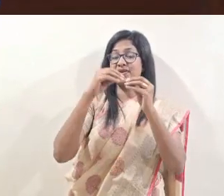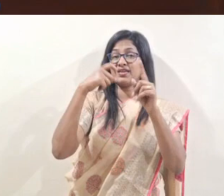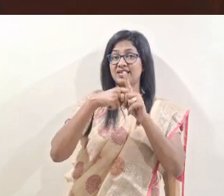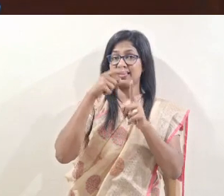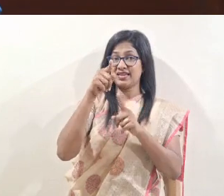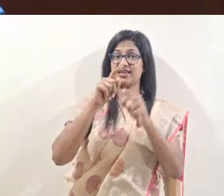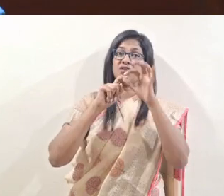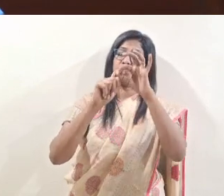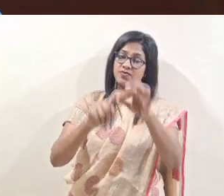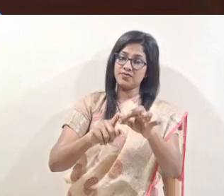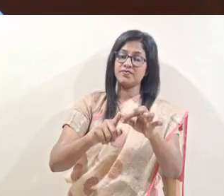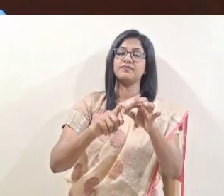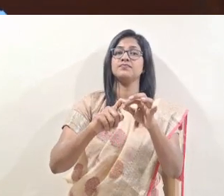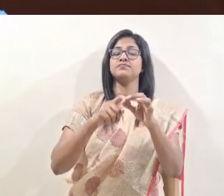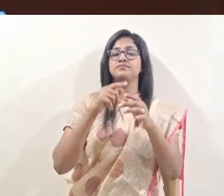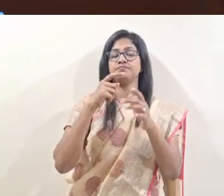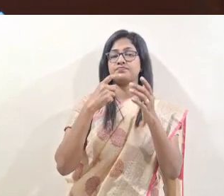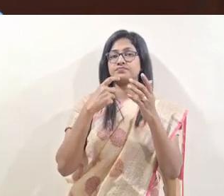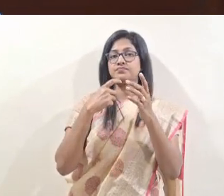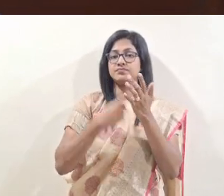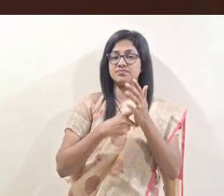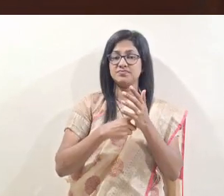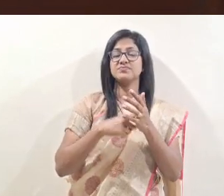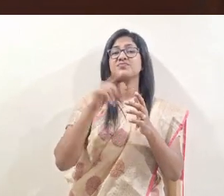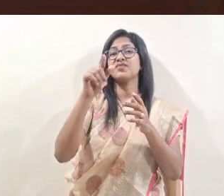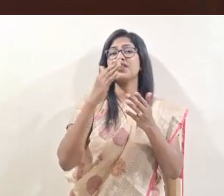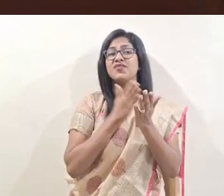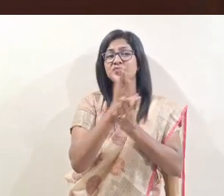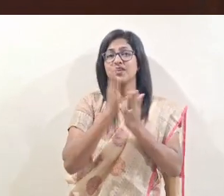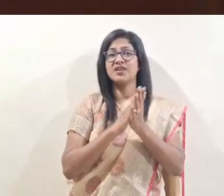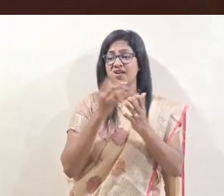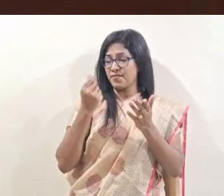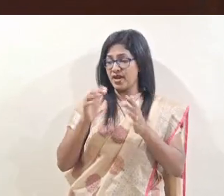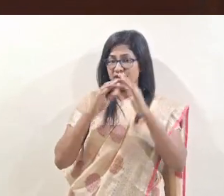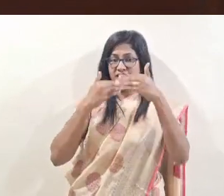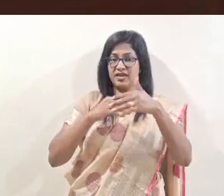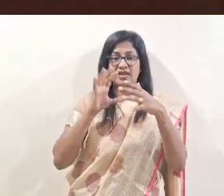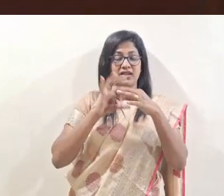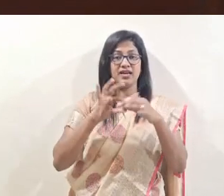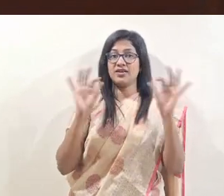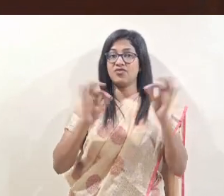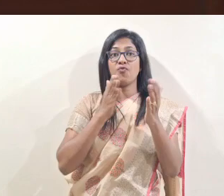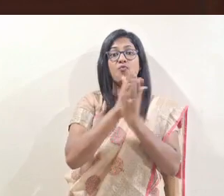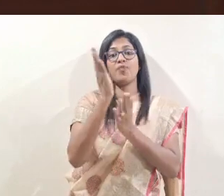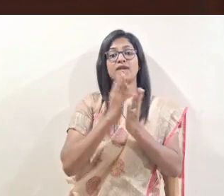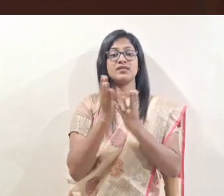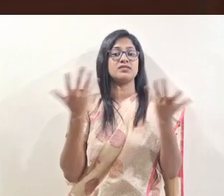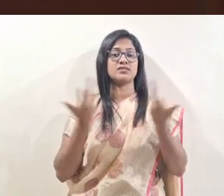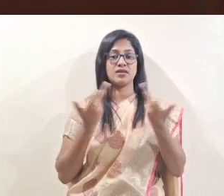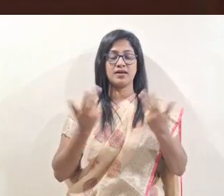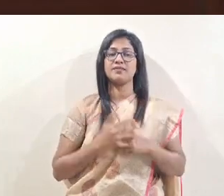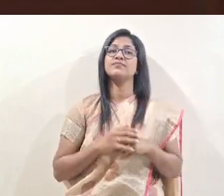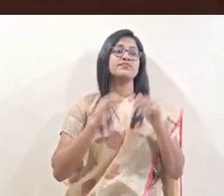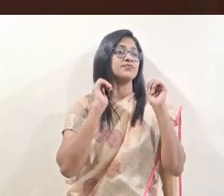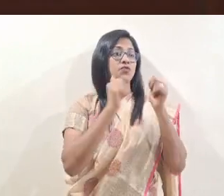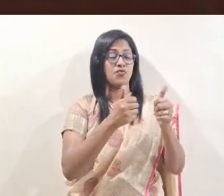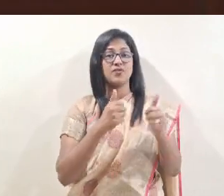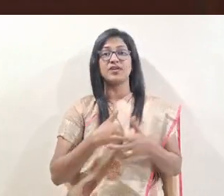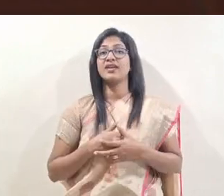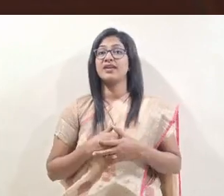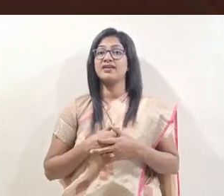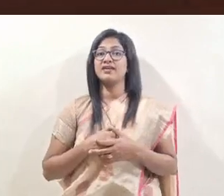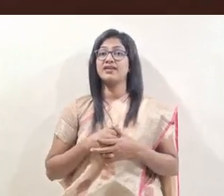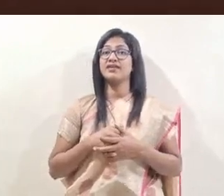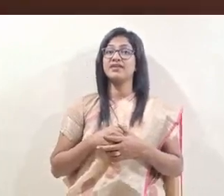the measures have been taken for non-fare box revenue? Okay. So I think I'll start with